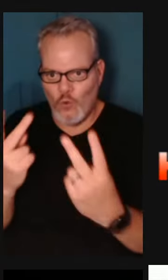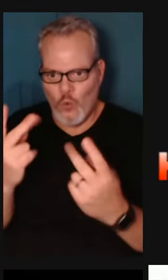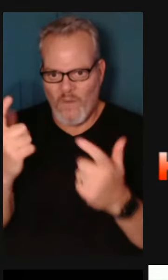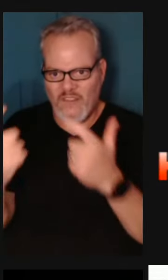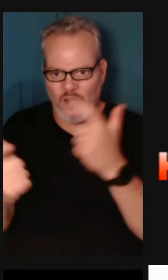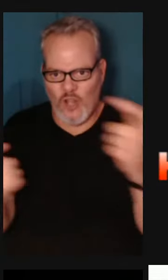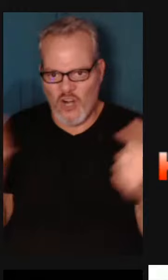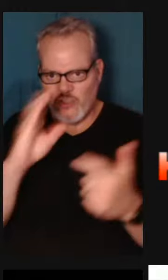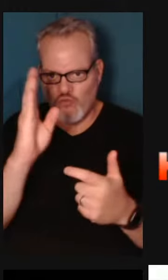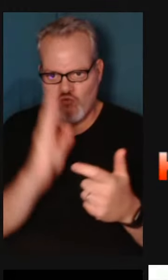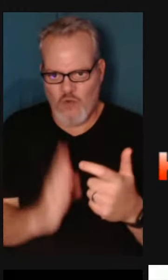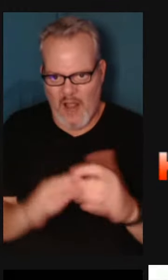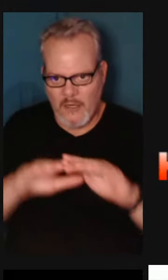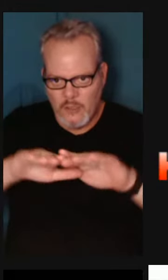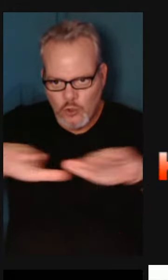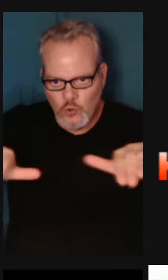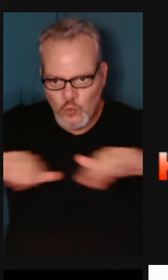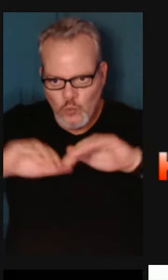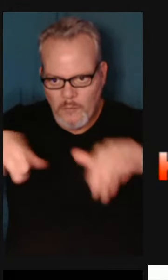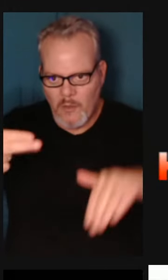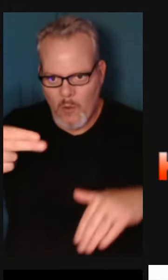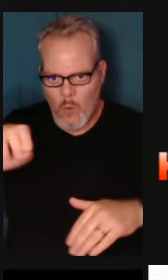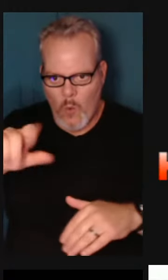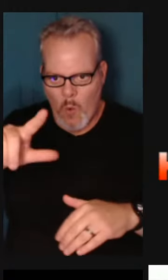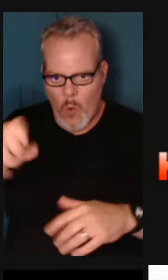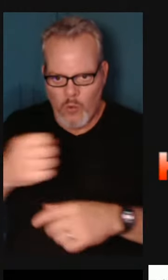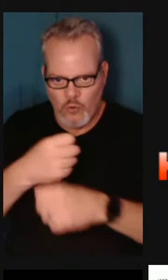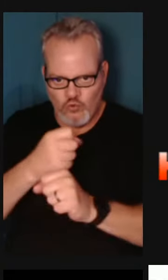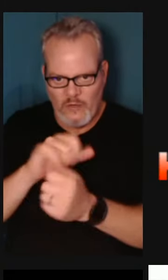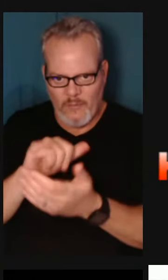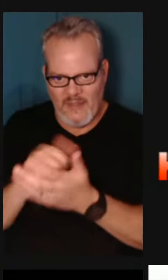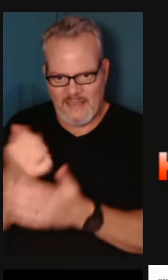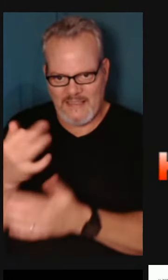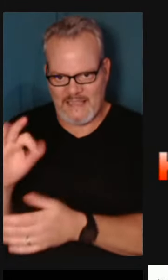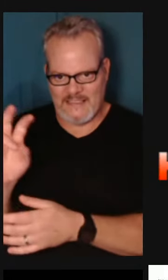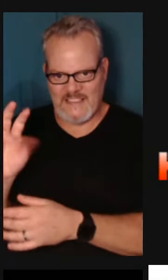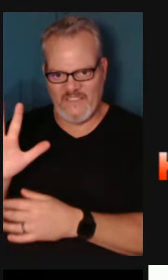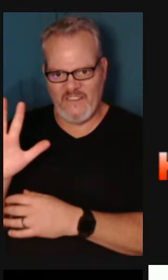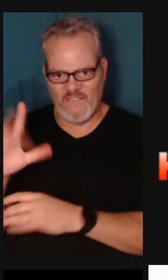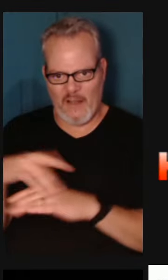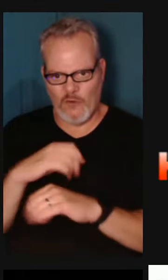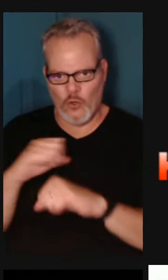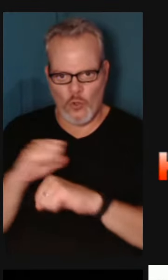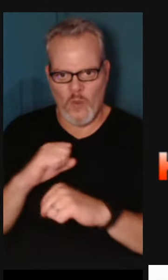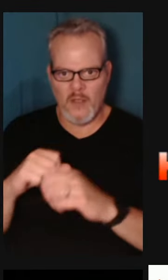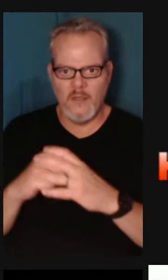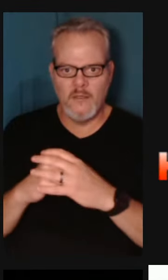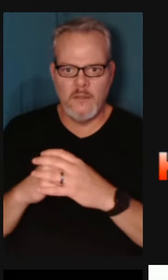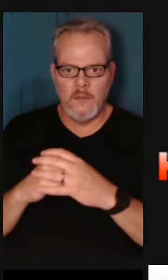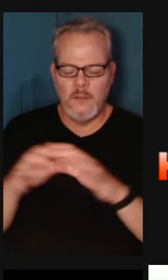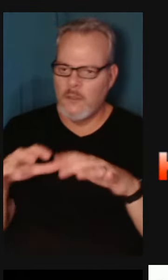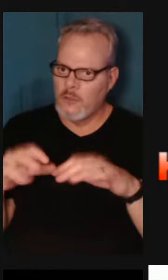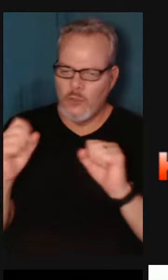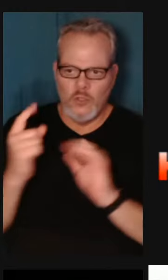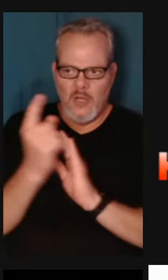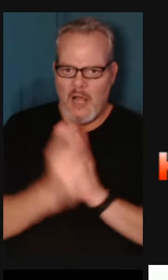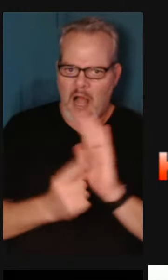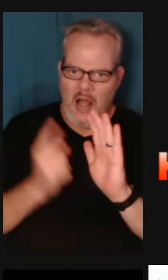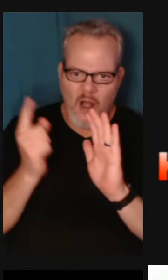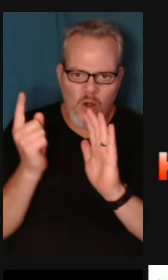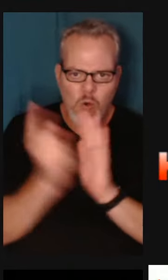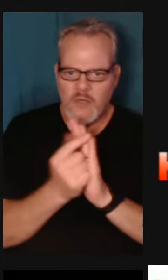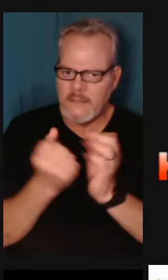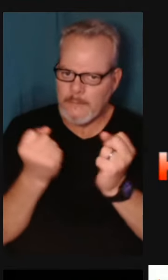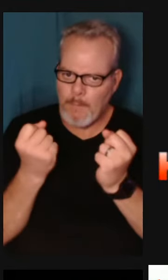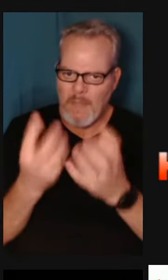hole created by that 75 earthquake there. It took hours and many helicopter trips to evacuate